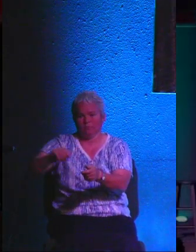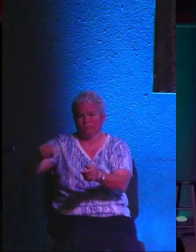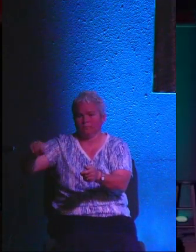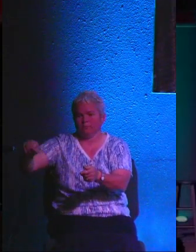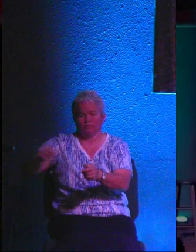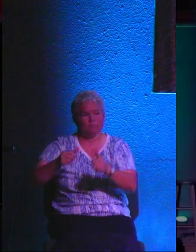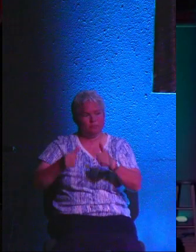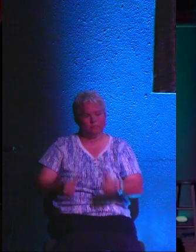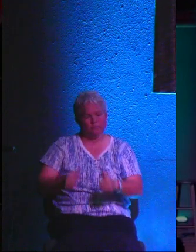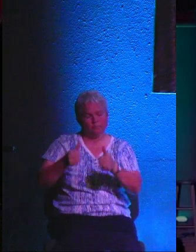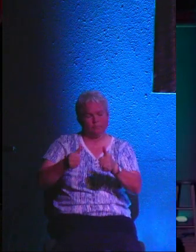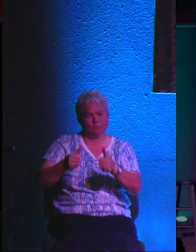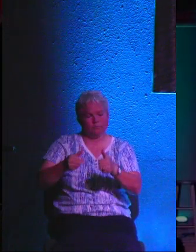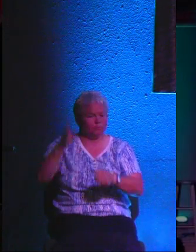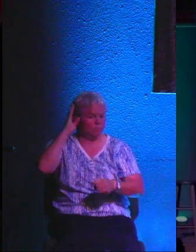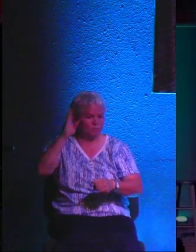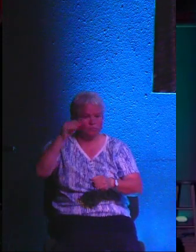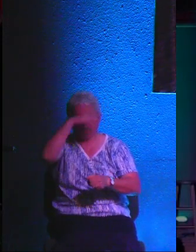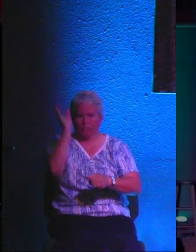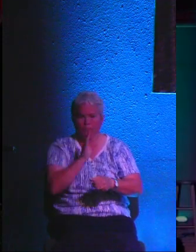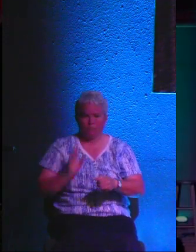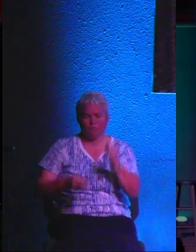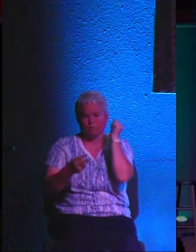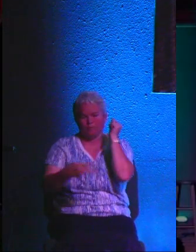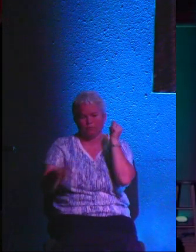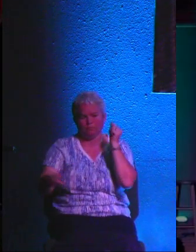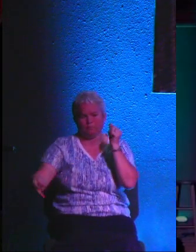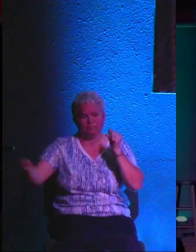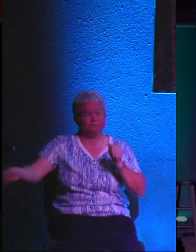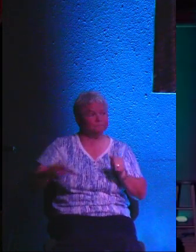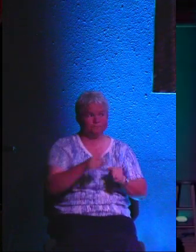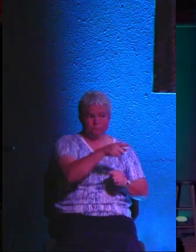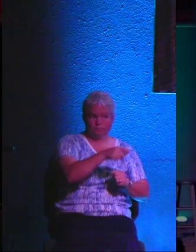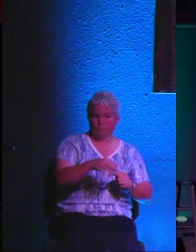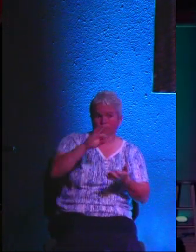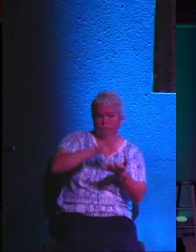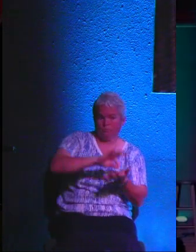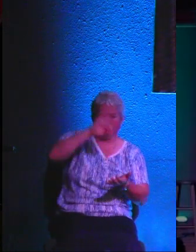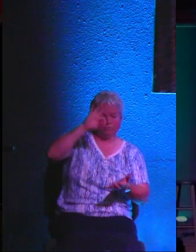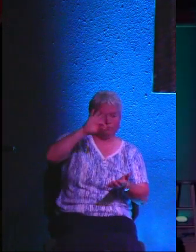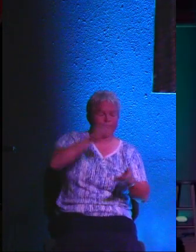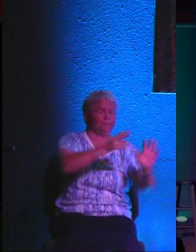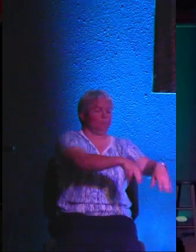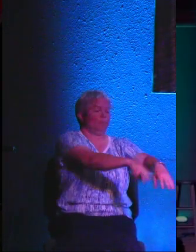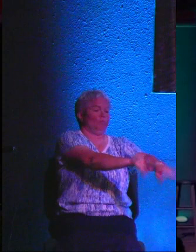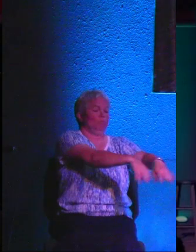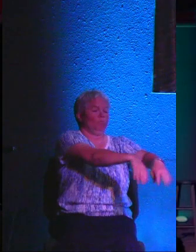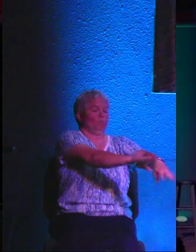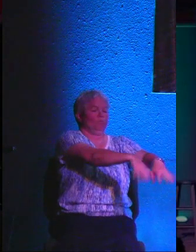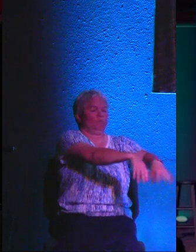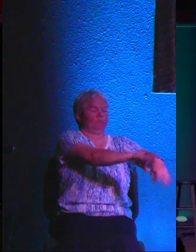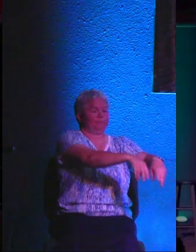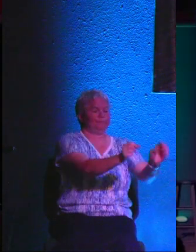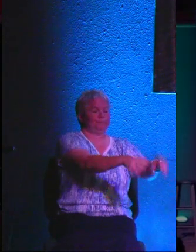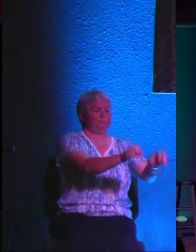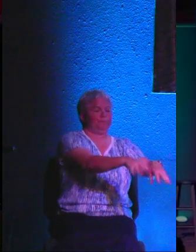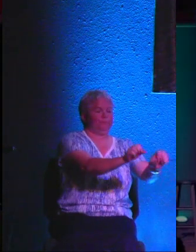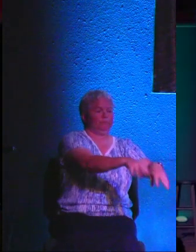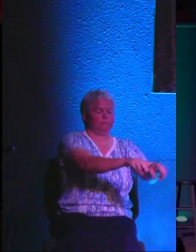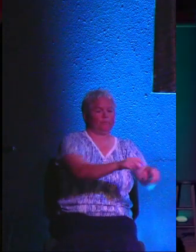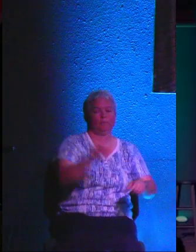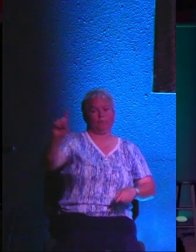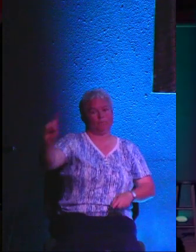everything in your life that will never fail you. And what you're going to find is you're going to have a whole lot of stuff on one side of the